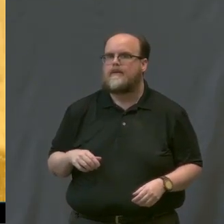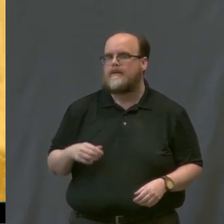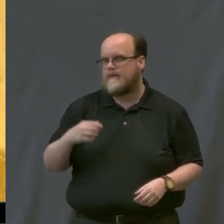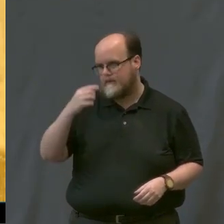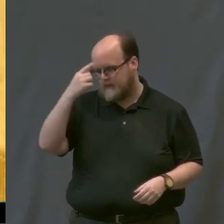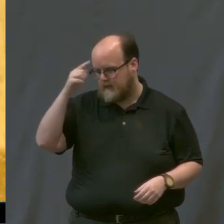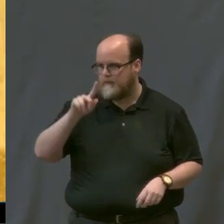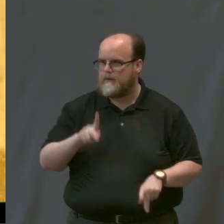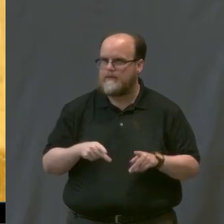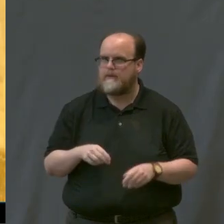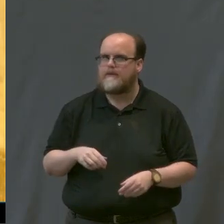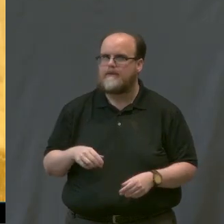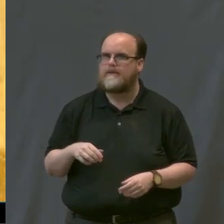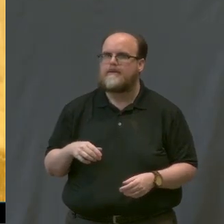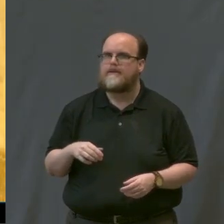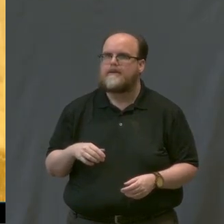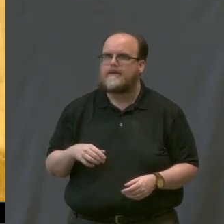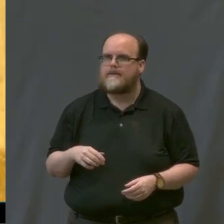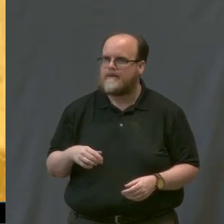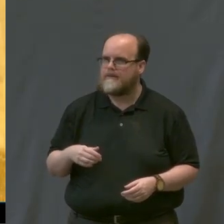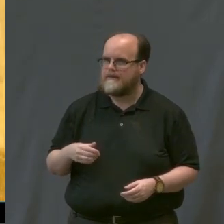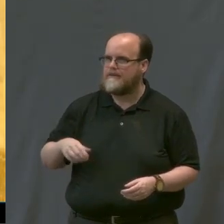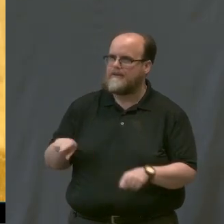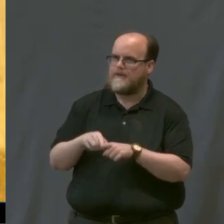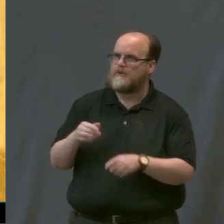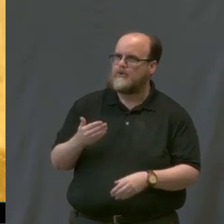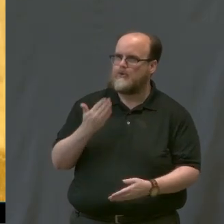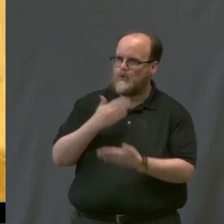who like to use the word luck, it basically says good luck.